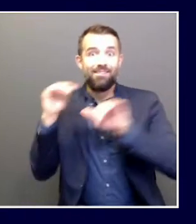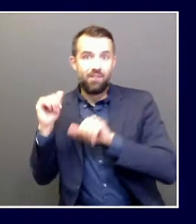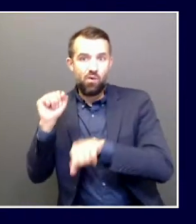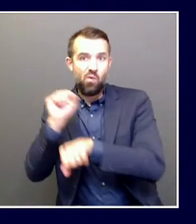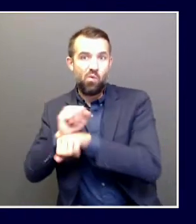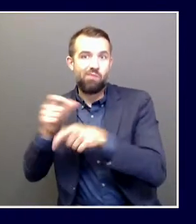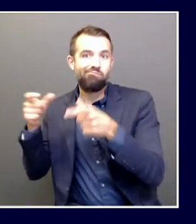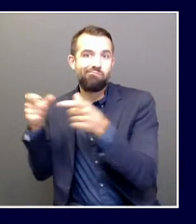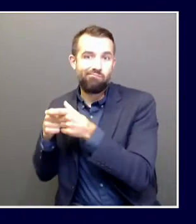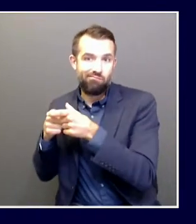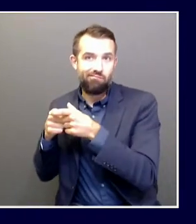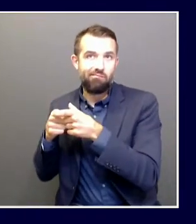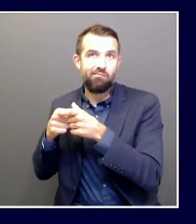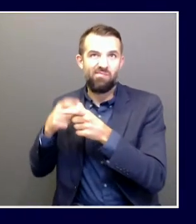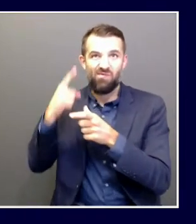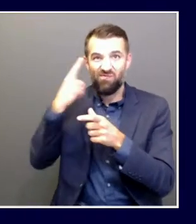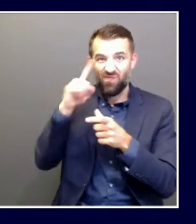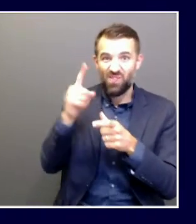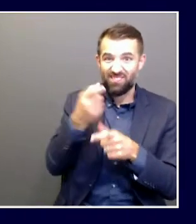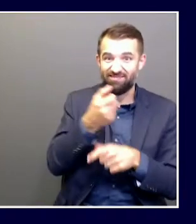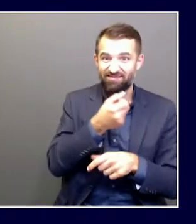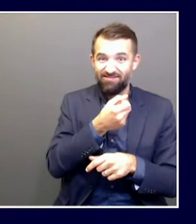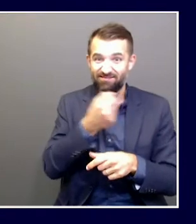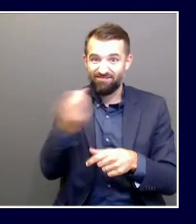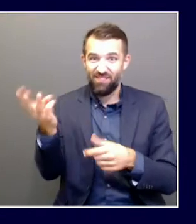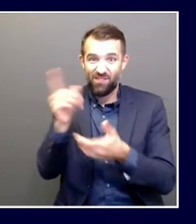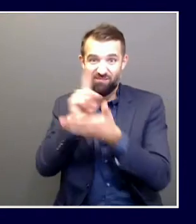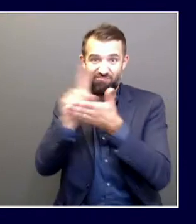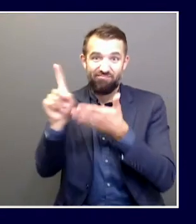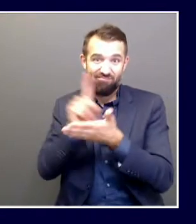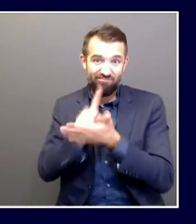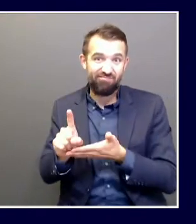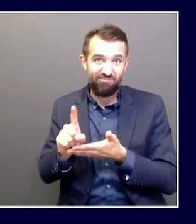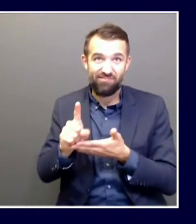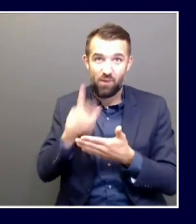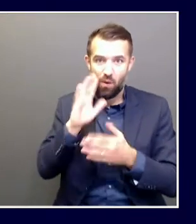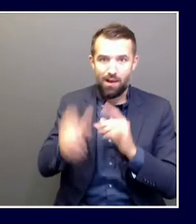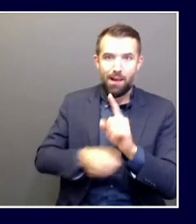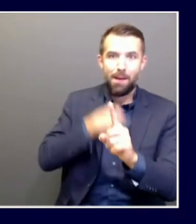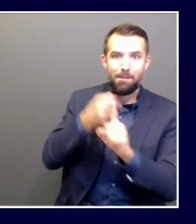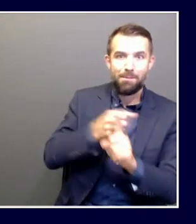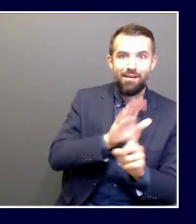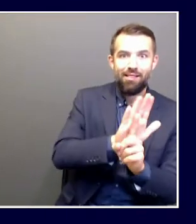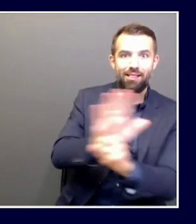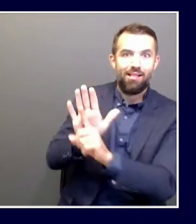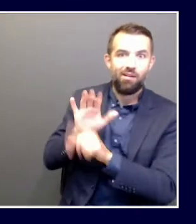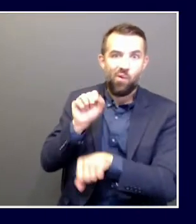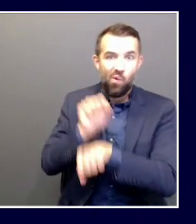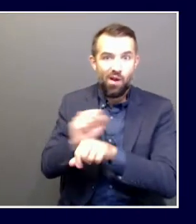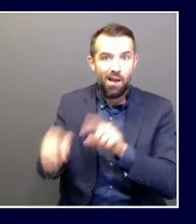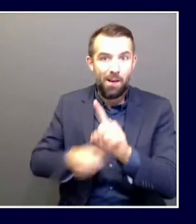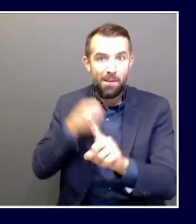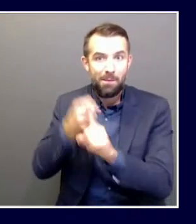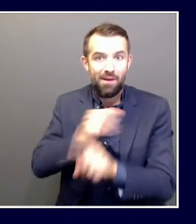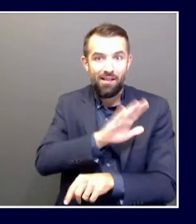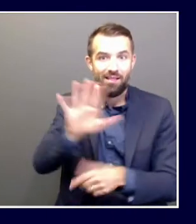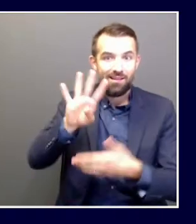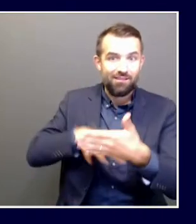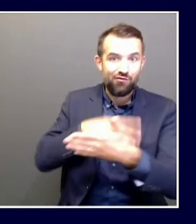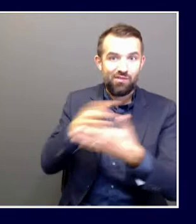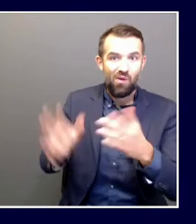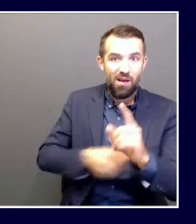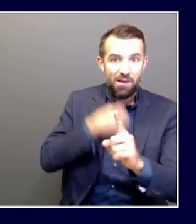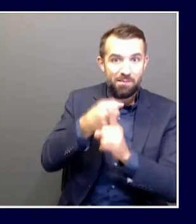seen throughout the healthcare system in Maine, including in EMS facilities. By virtue of being vaccinated, if they are